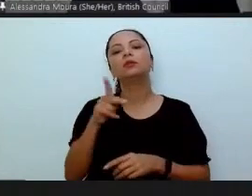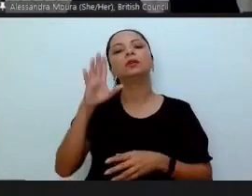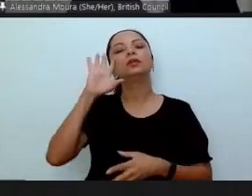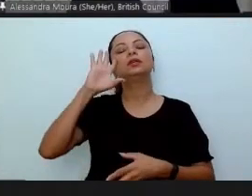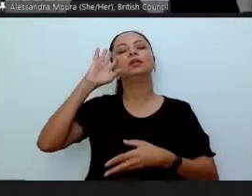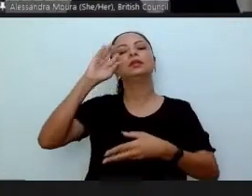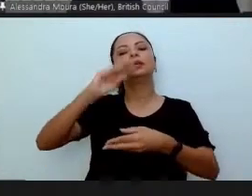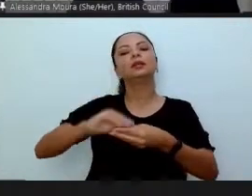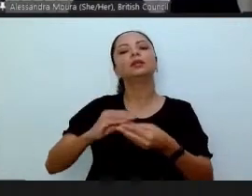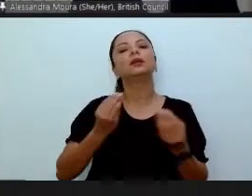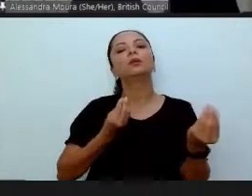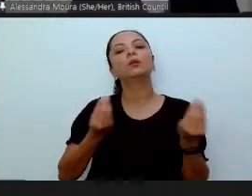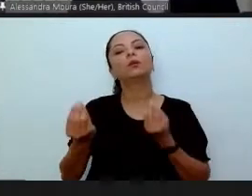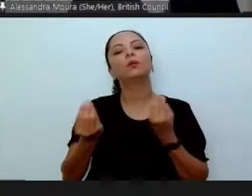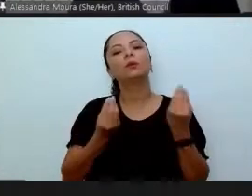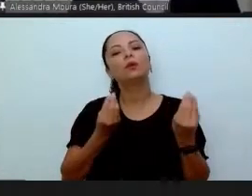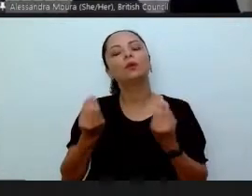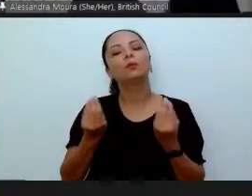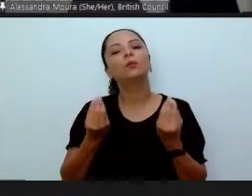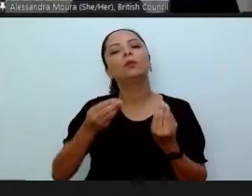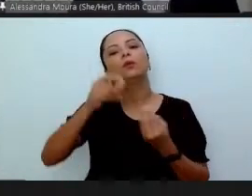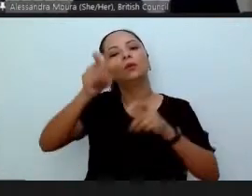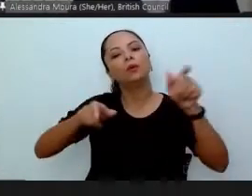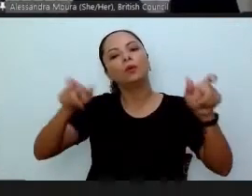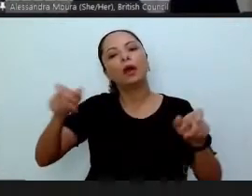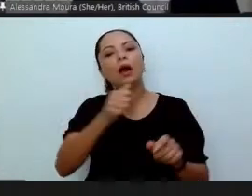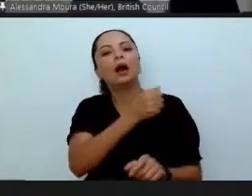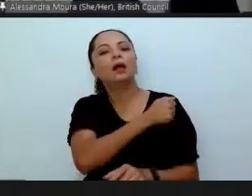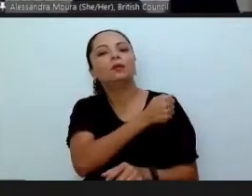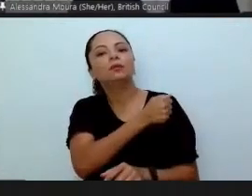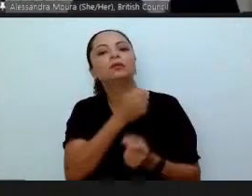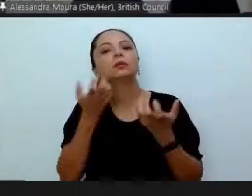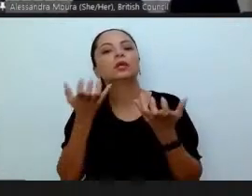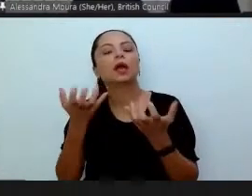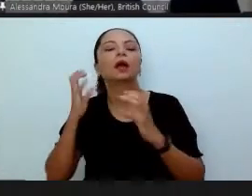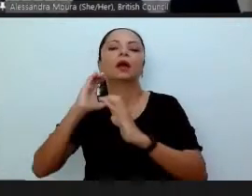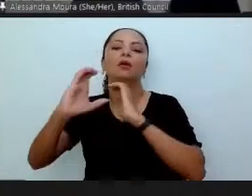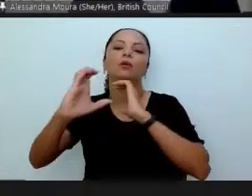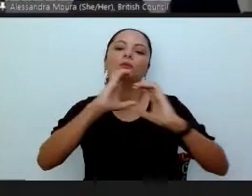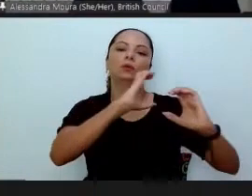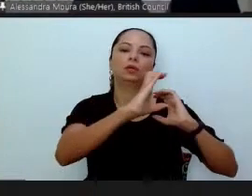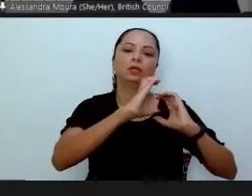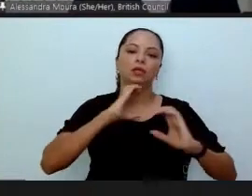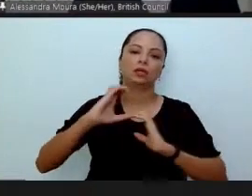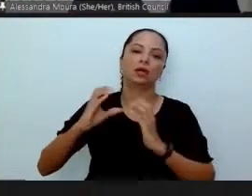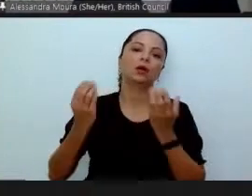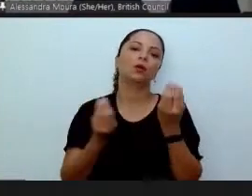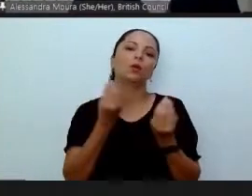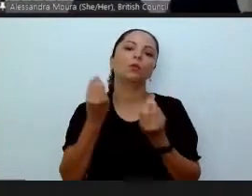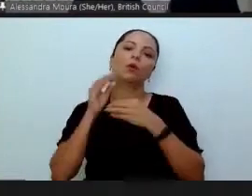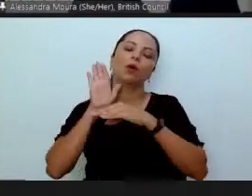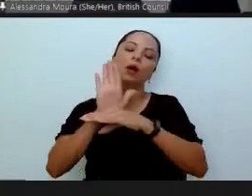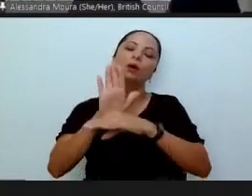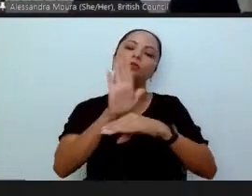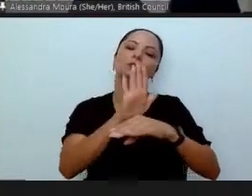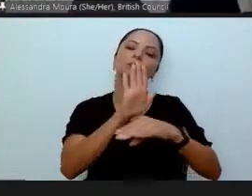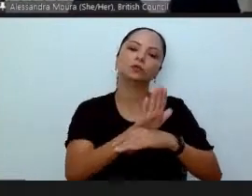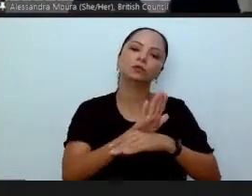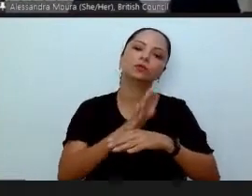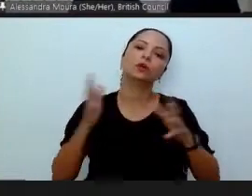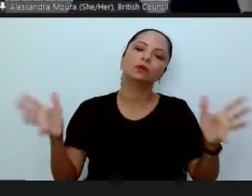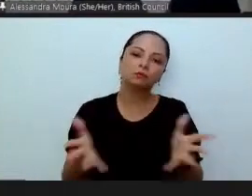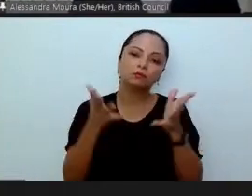want to speak, what would help the learners, what their context is, how they might use